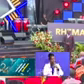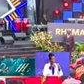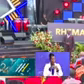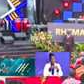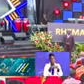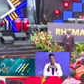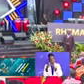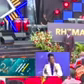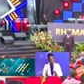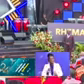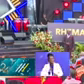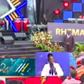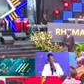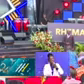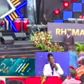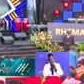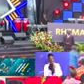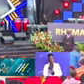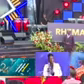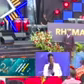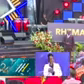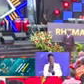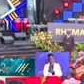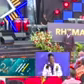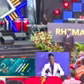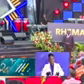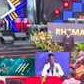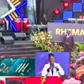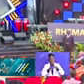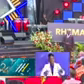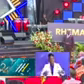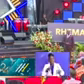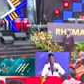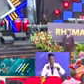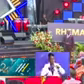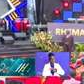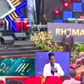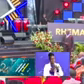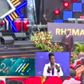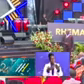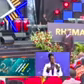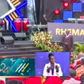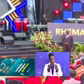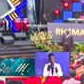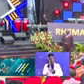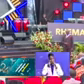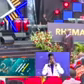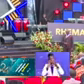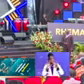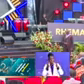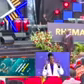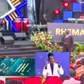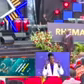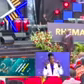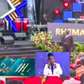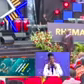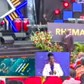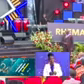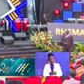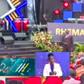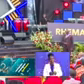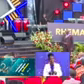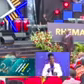leaders I have greeted one of the fathers in the land when I came in before God bless you can we celebrate him